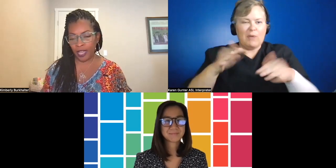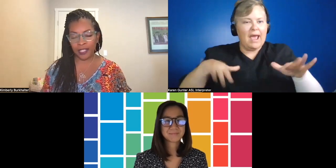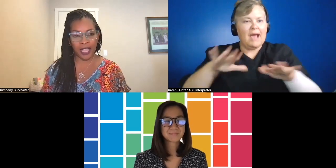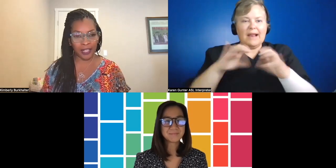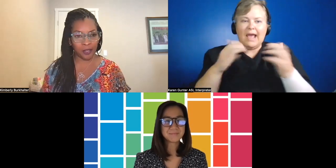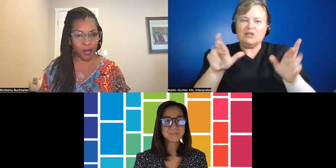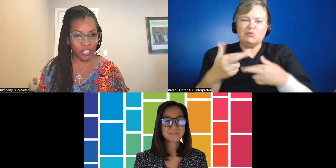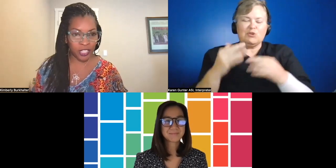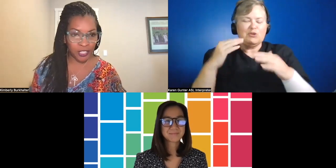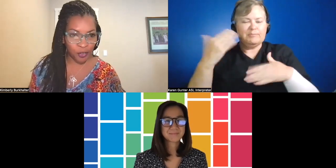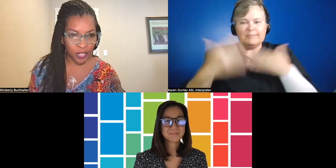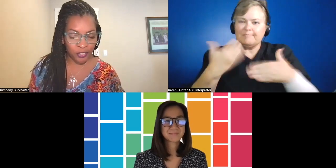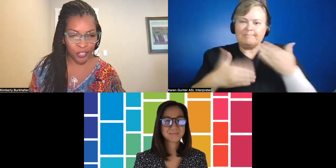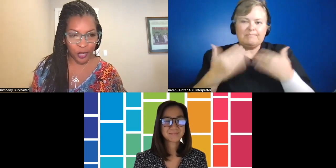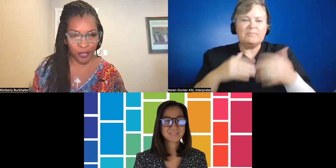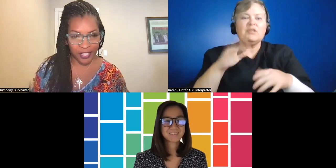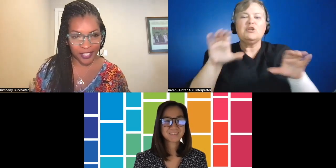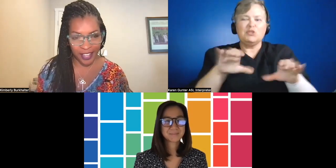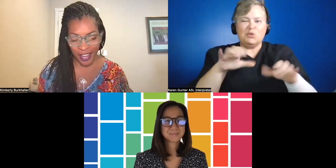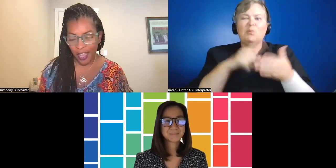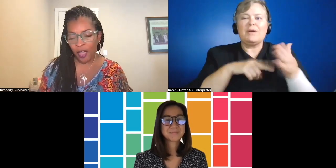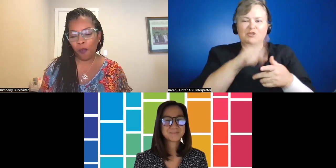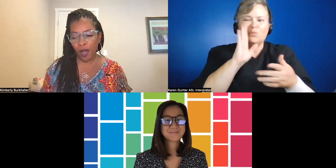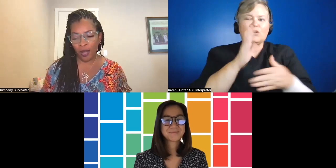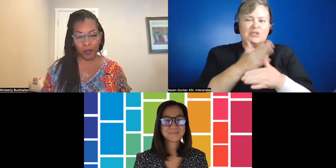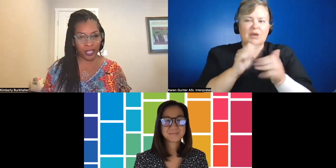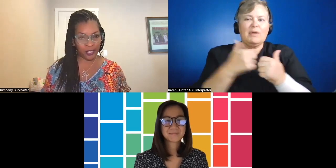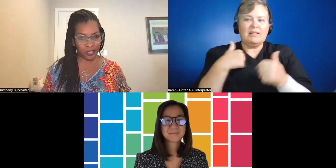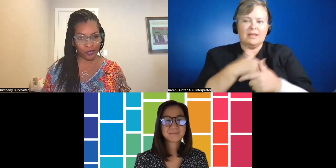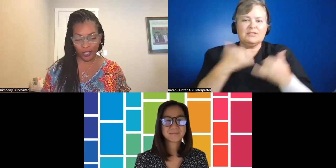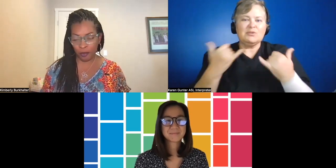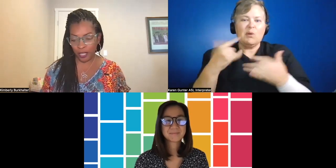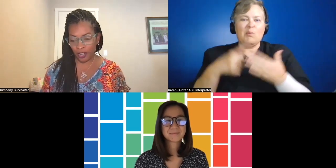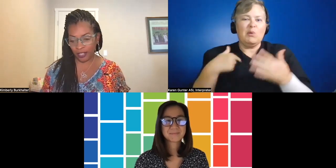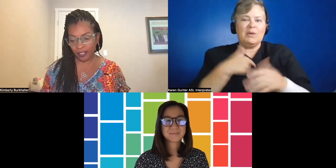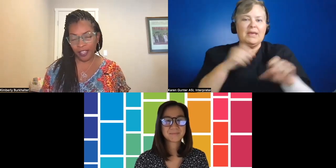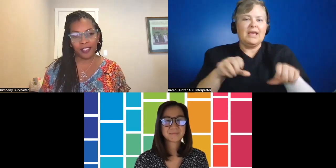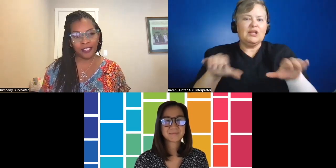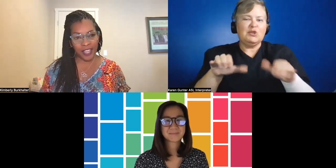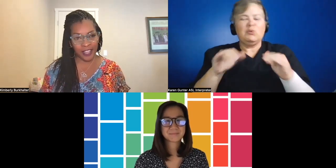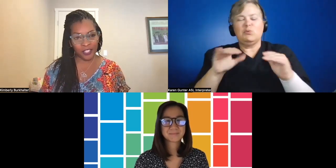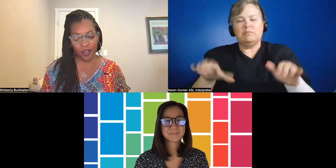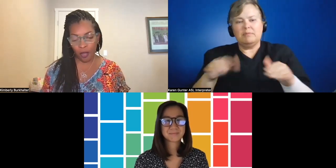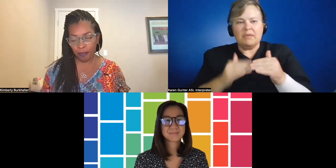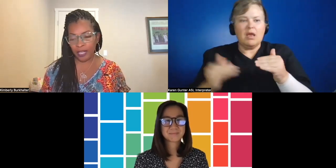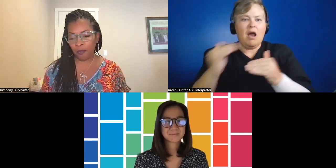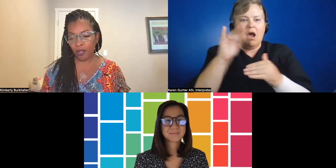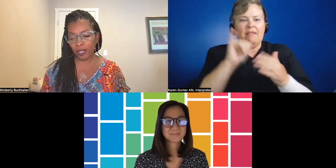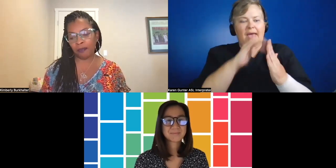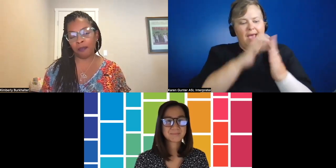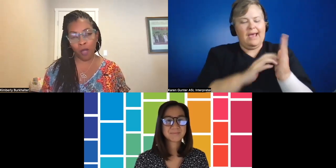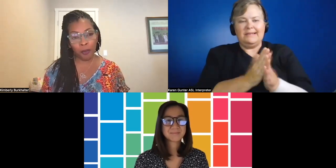doing exactly what she is going to share with us today, what we can do to go beyond the text. So help me